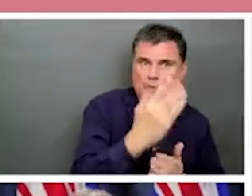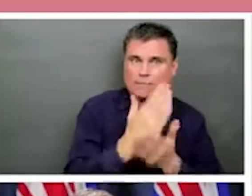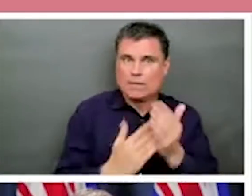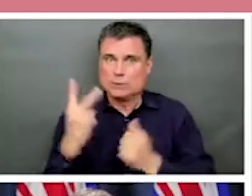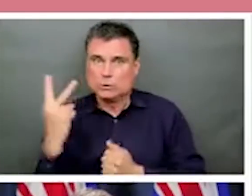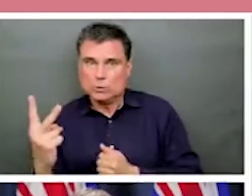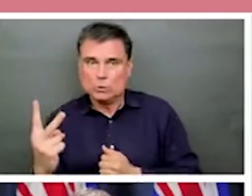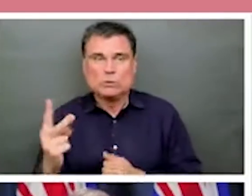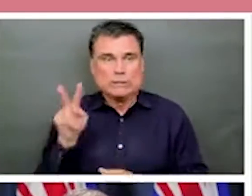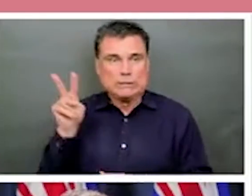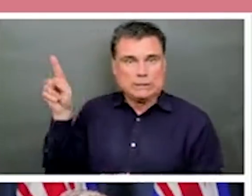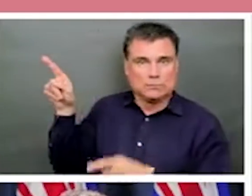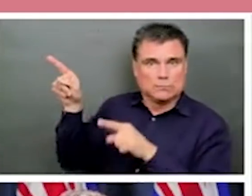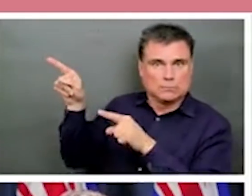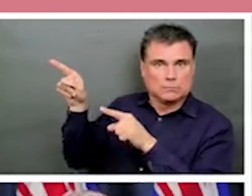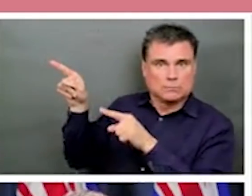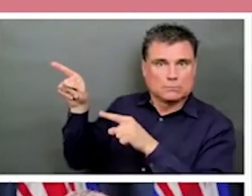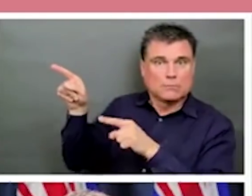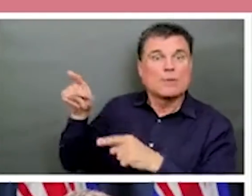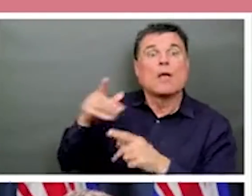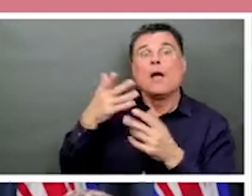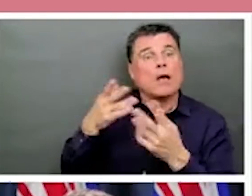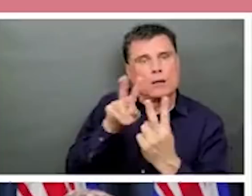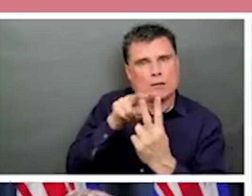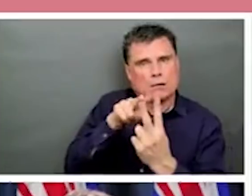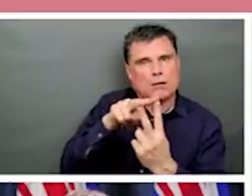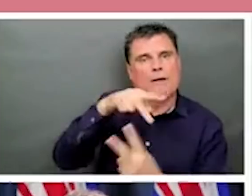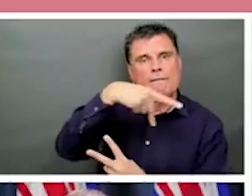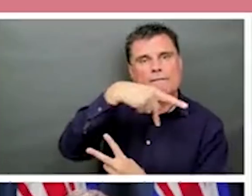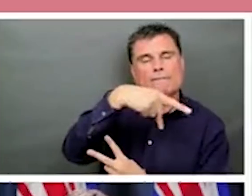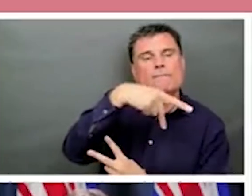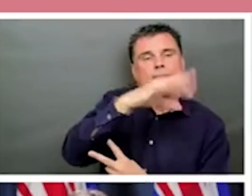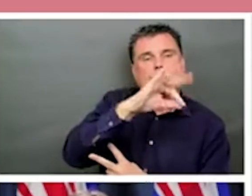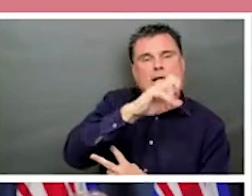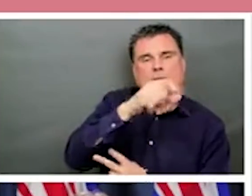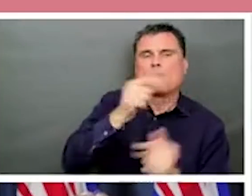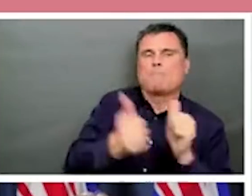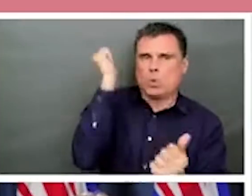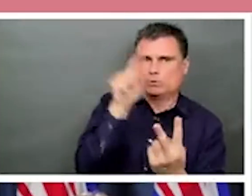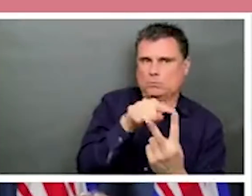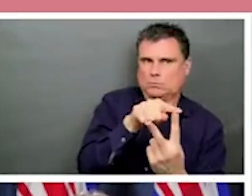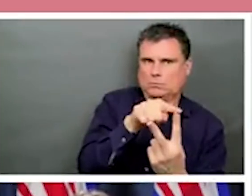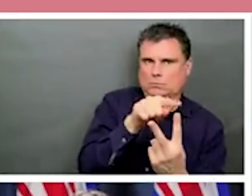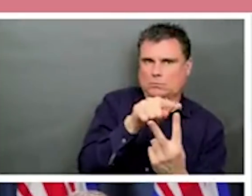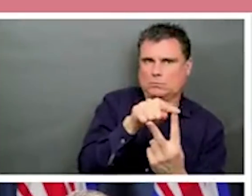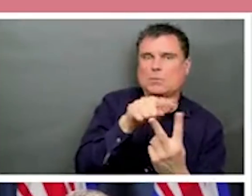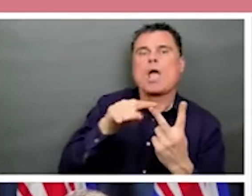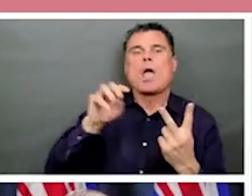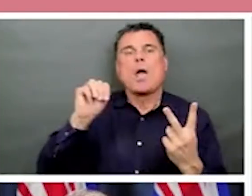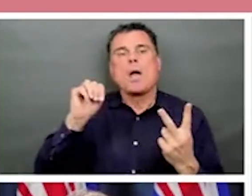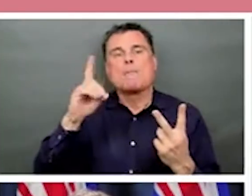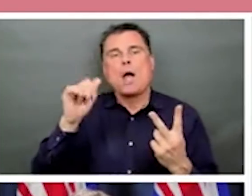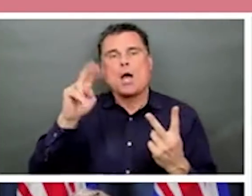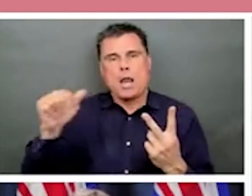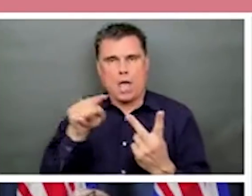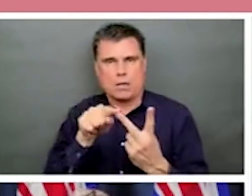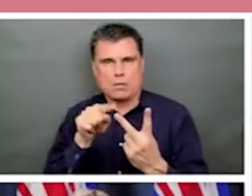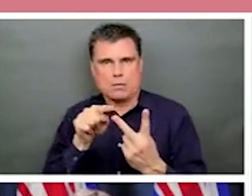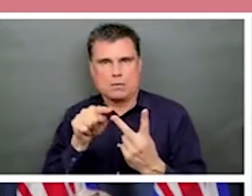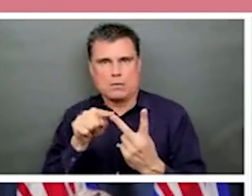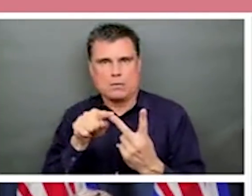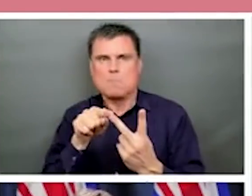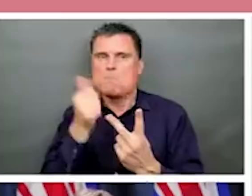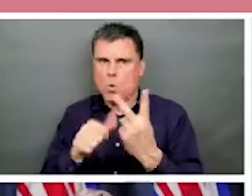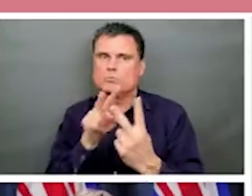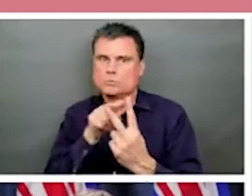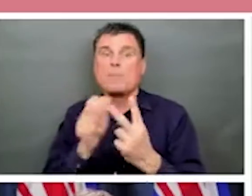so far is the majority of the vaccine that we've used, with Moderna in second place. And, just to share